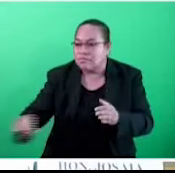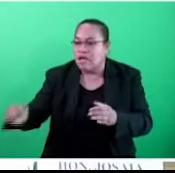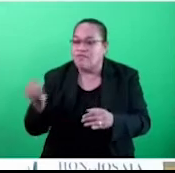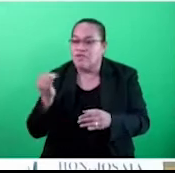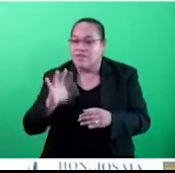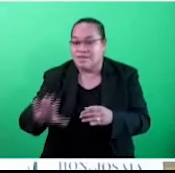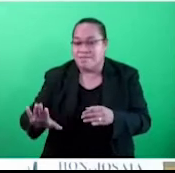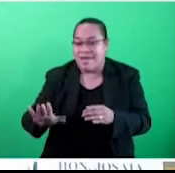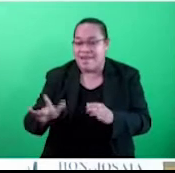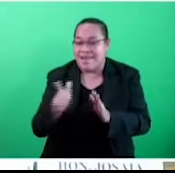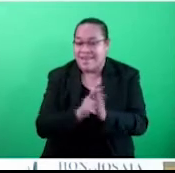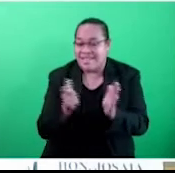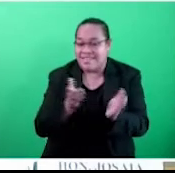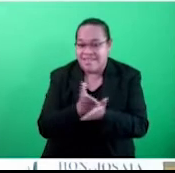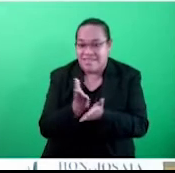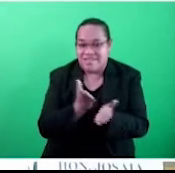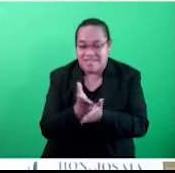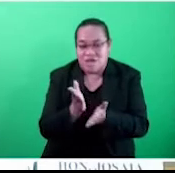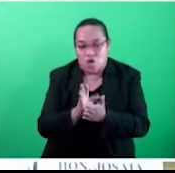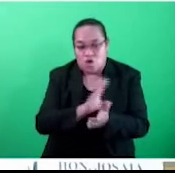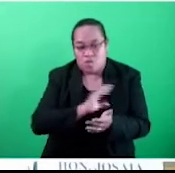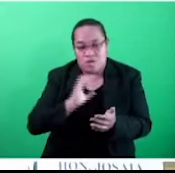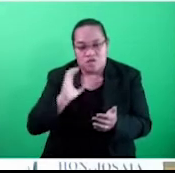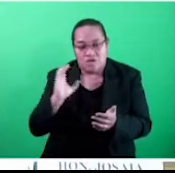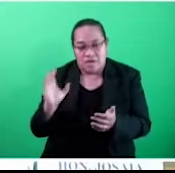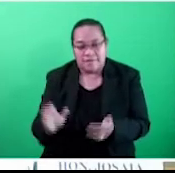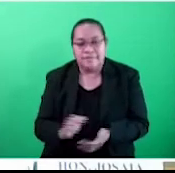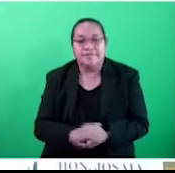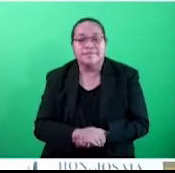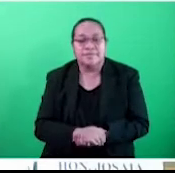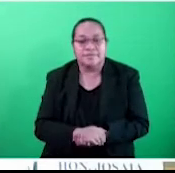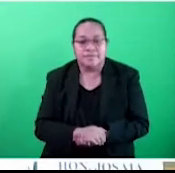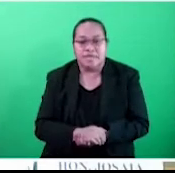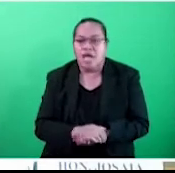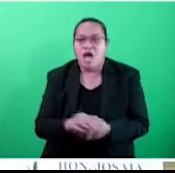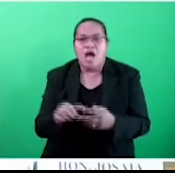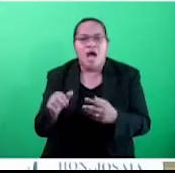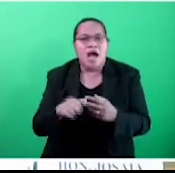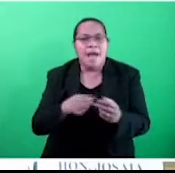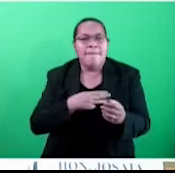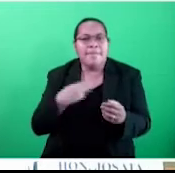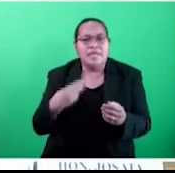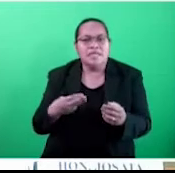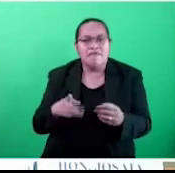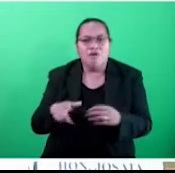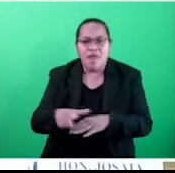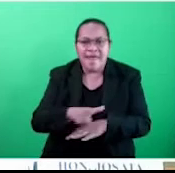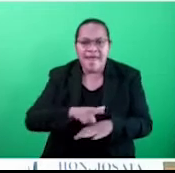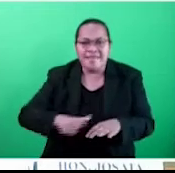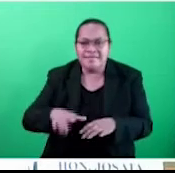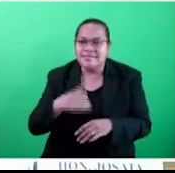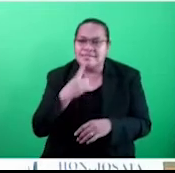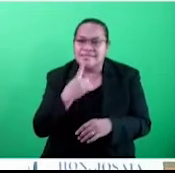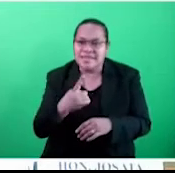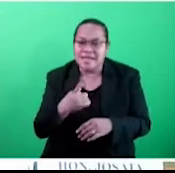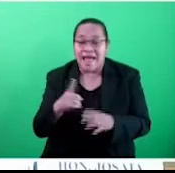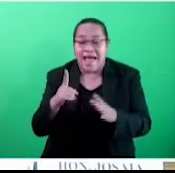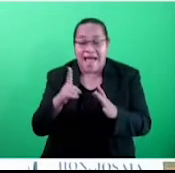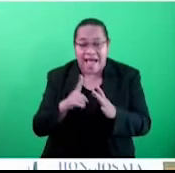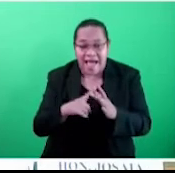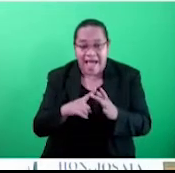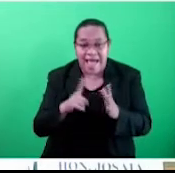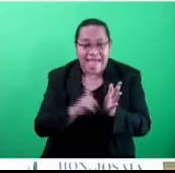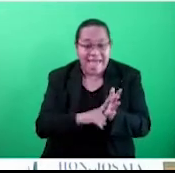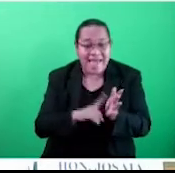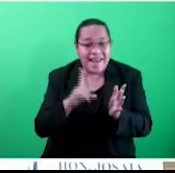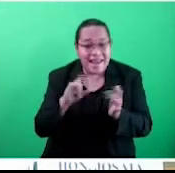Services Commission. Most Honourable Minister for Lands has highlighted the fact that the ILSC, in fact,